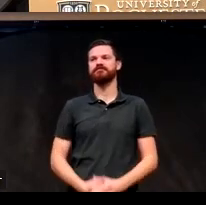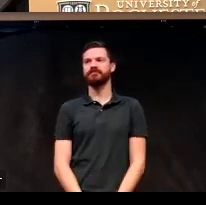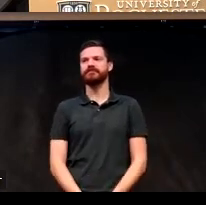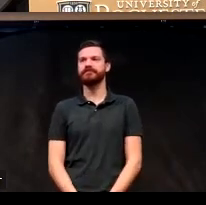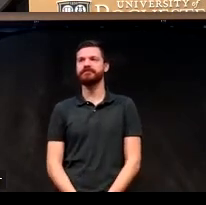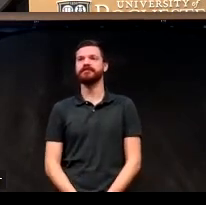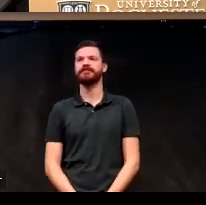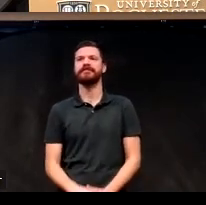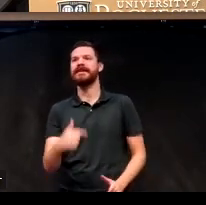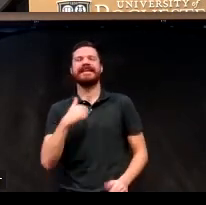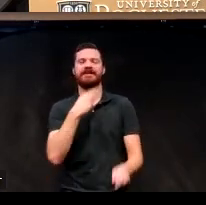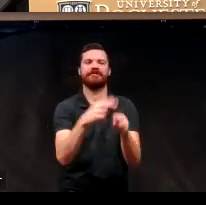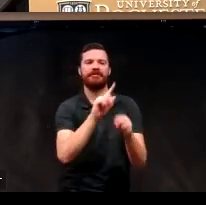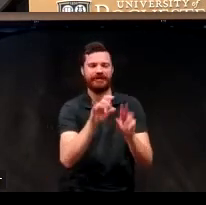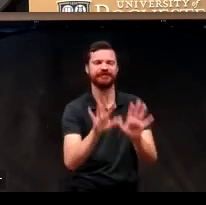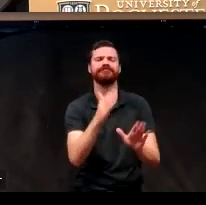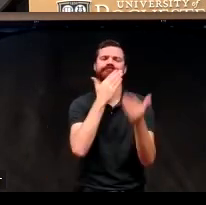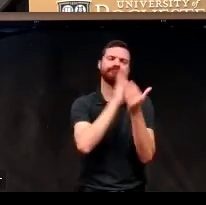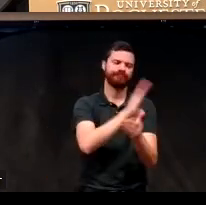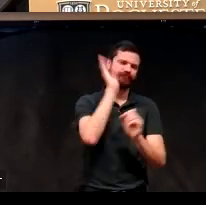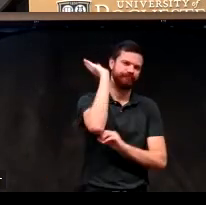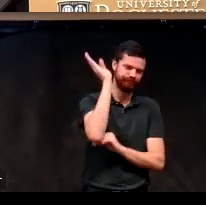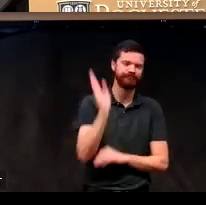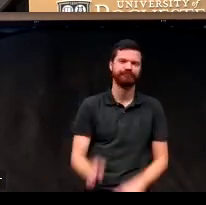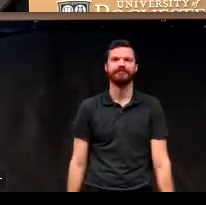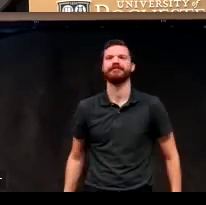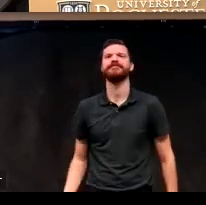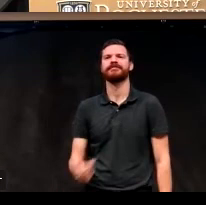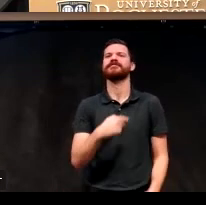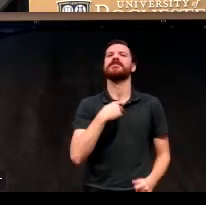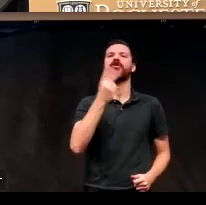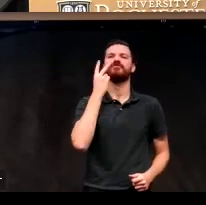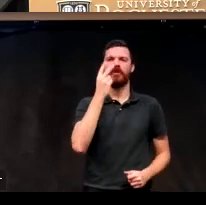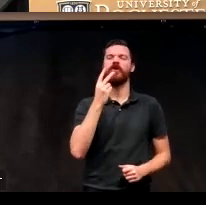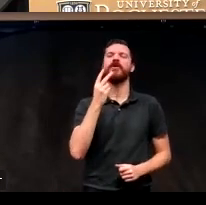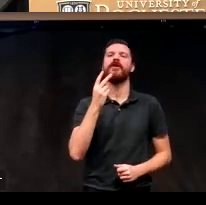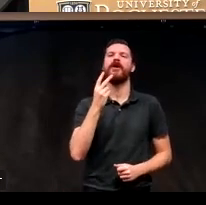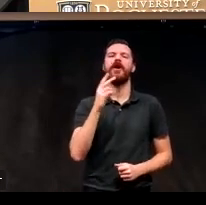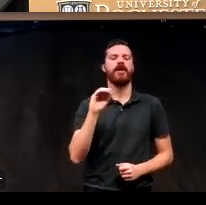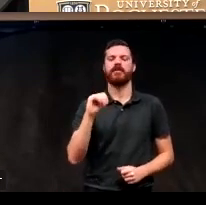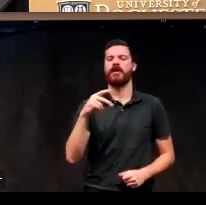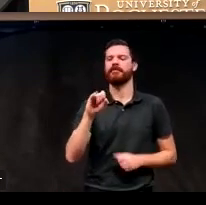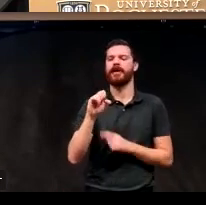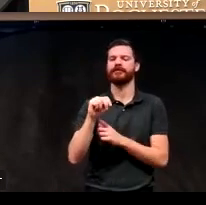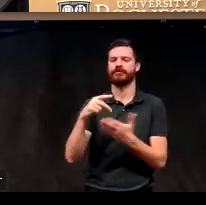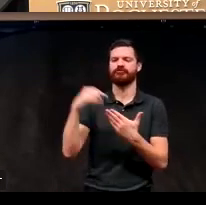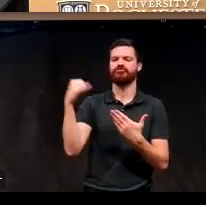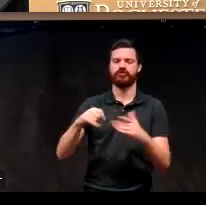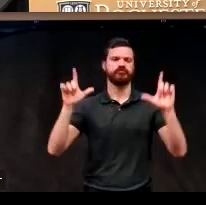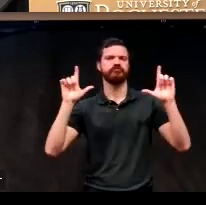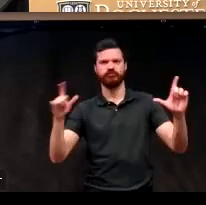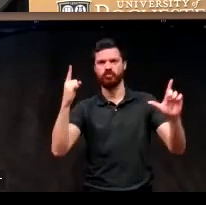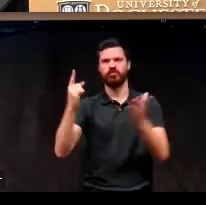I'll make it a quick one. Thank you so much for the talk. I saw that you, part of the Compassion Project, one